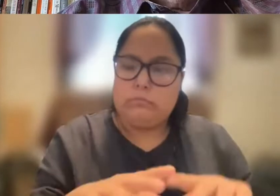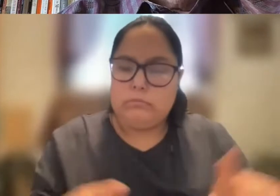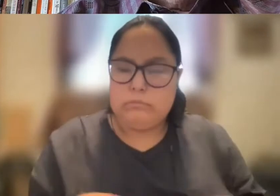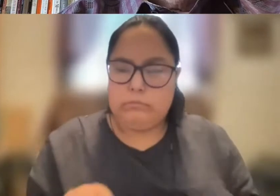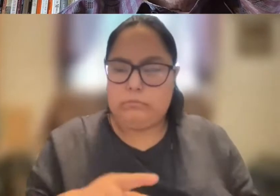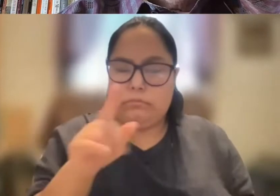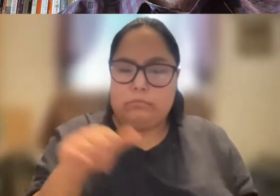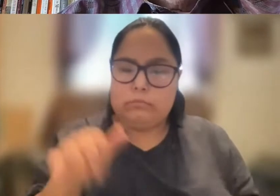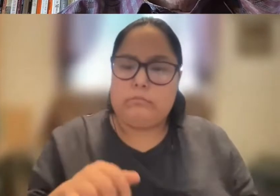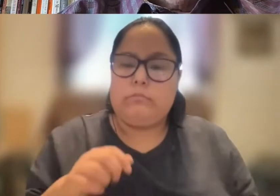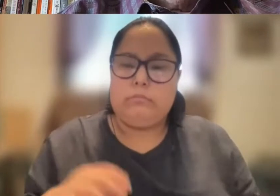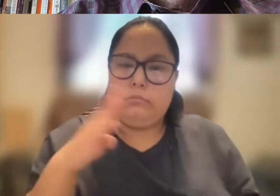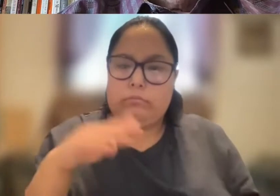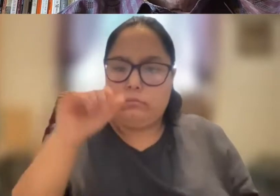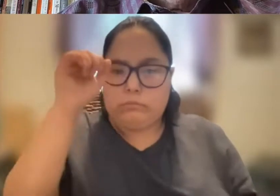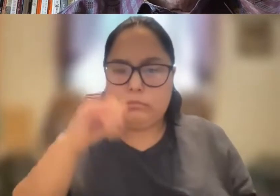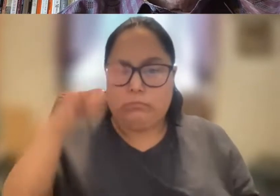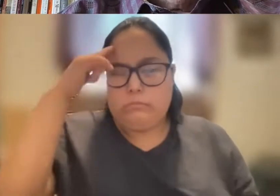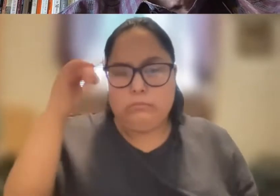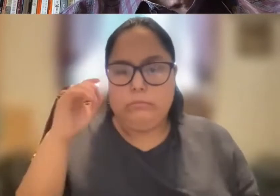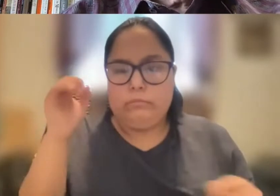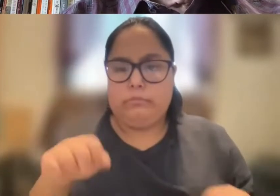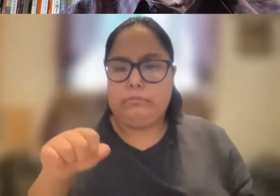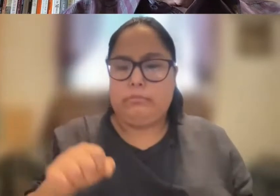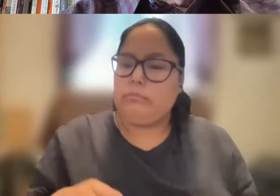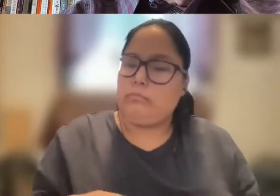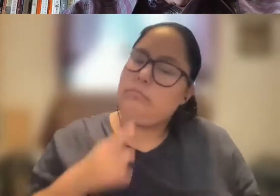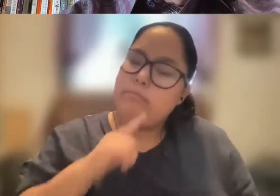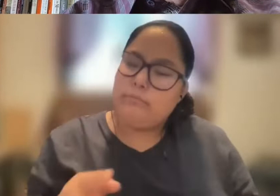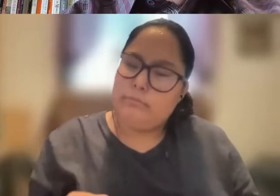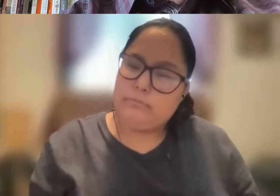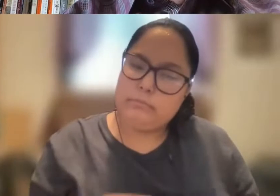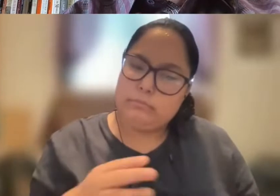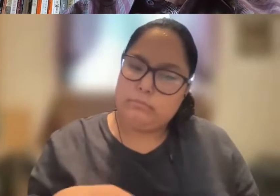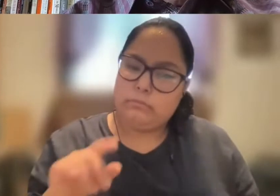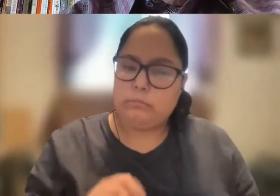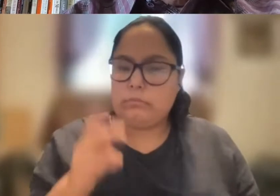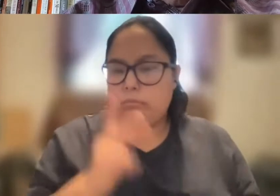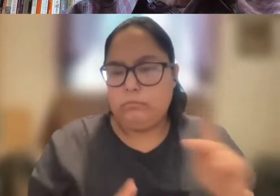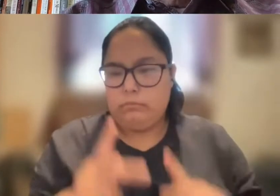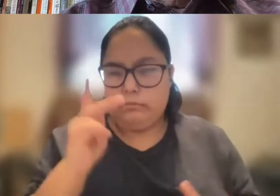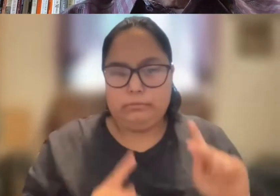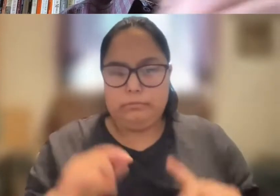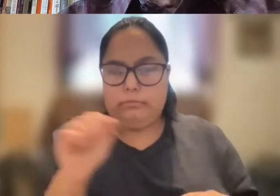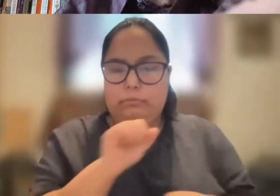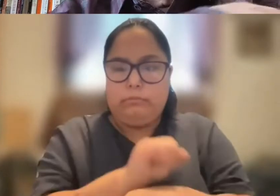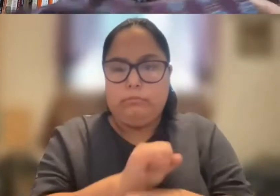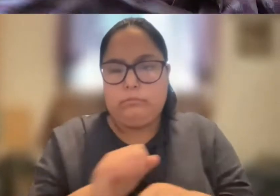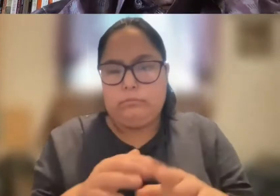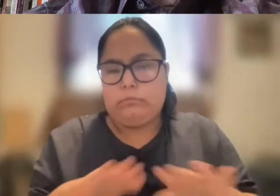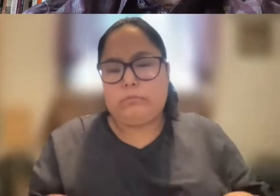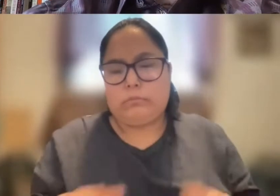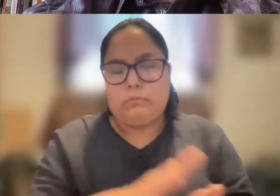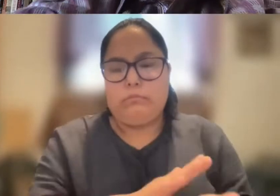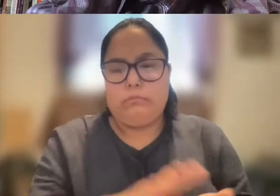office. And begrudgingly, he agreed to that. And we got the paperwork signed, and we were not the first, but we were one